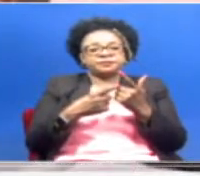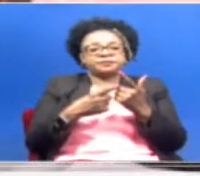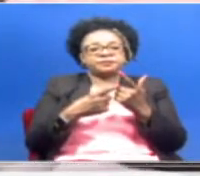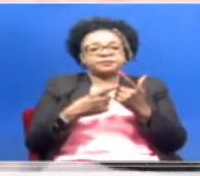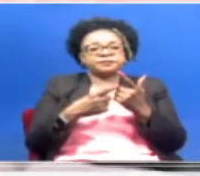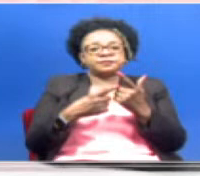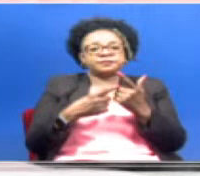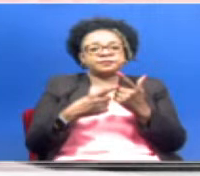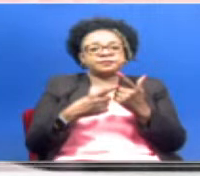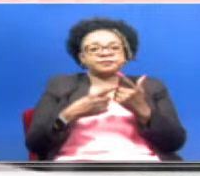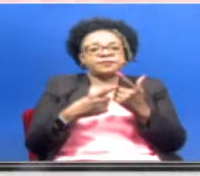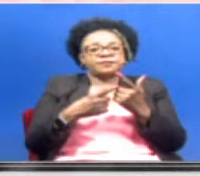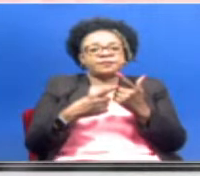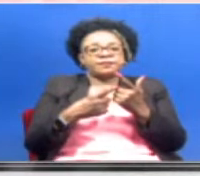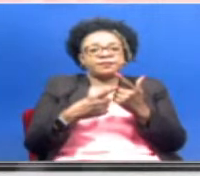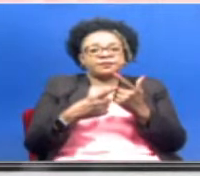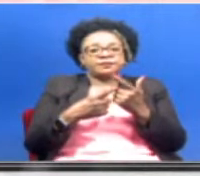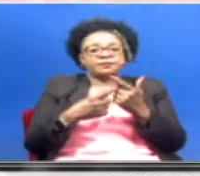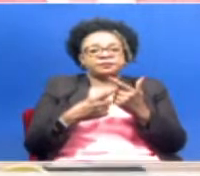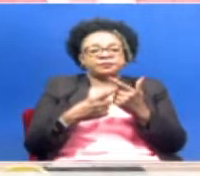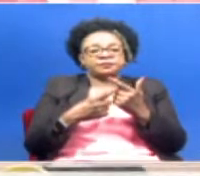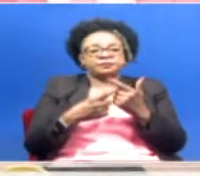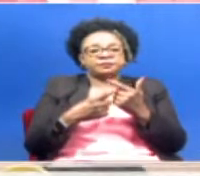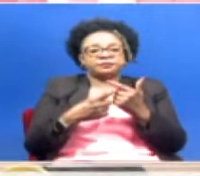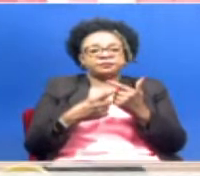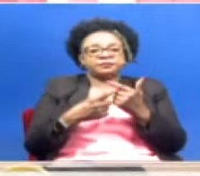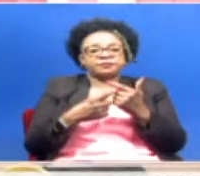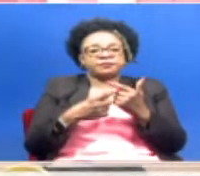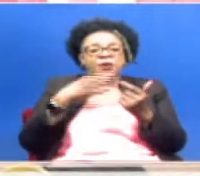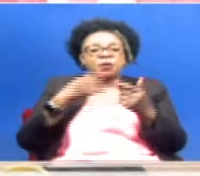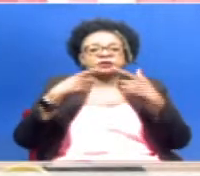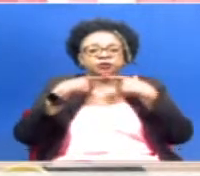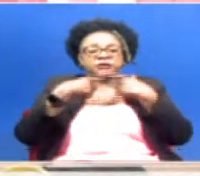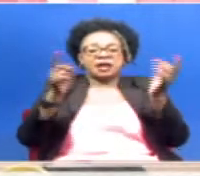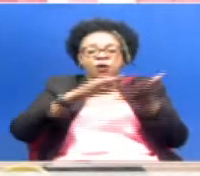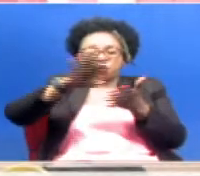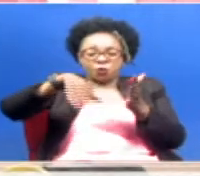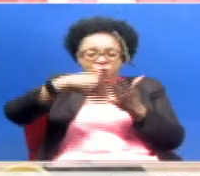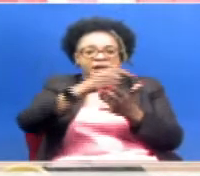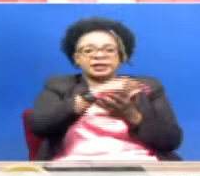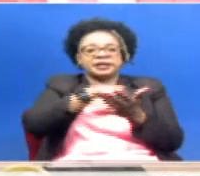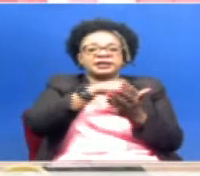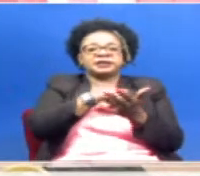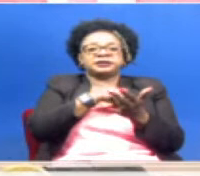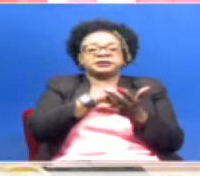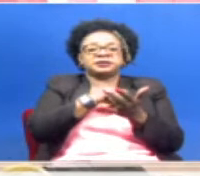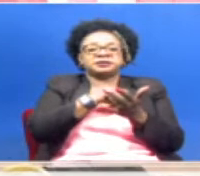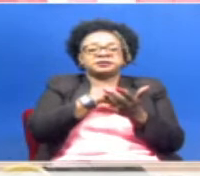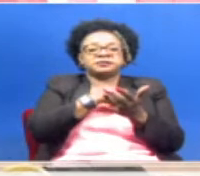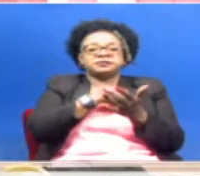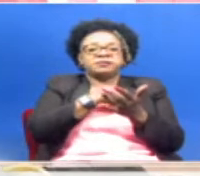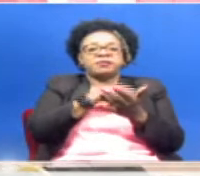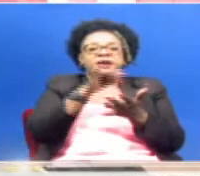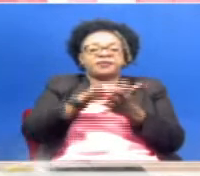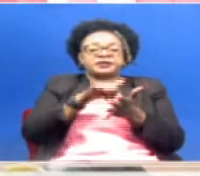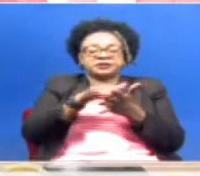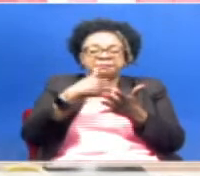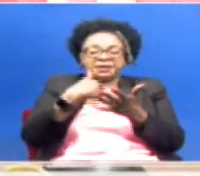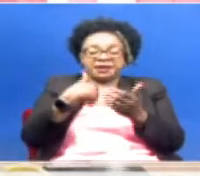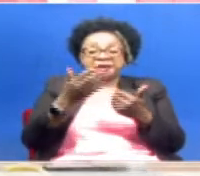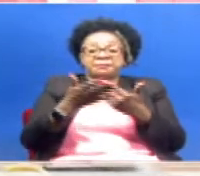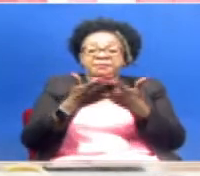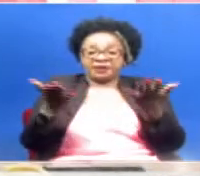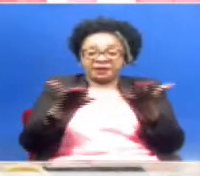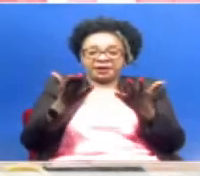I don't know anything, but yes. I want to tell all delegates and delegates-to-be that I'm in the race.